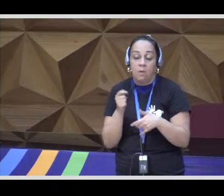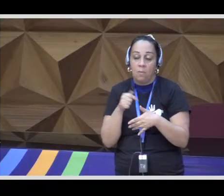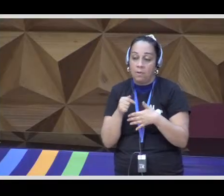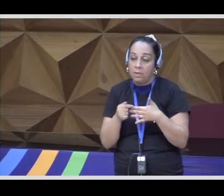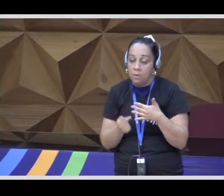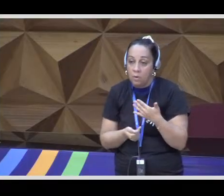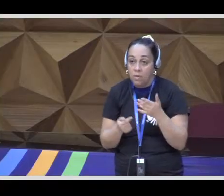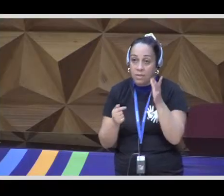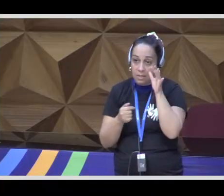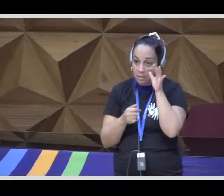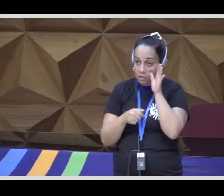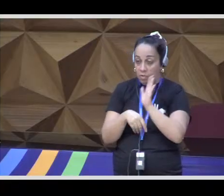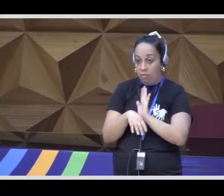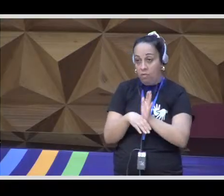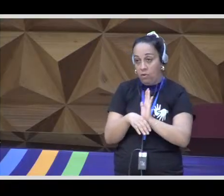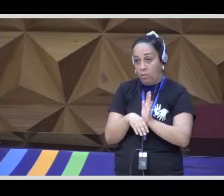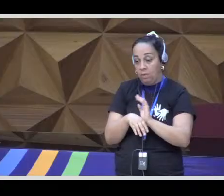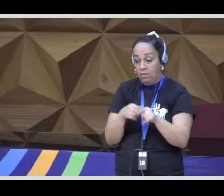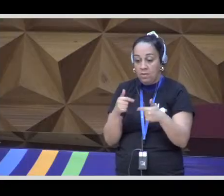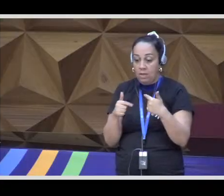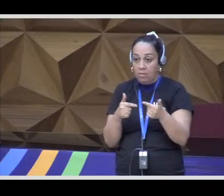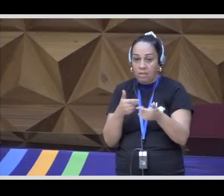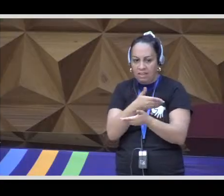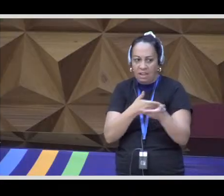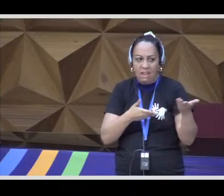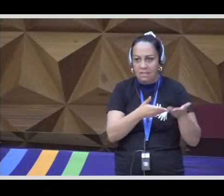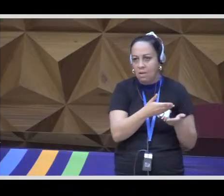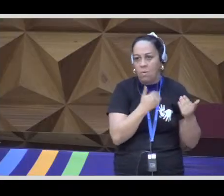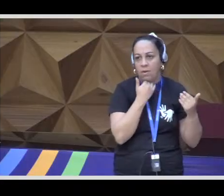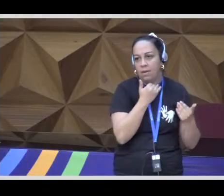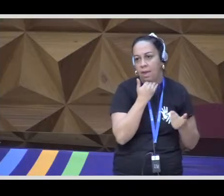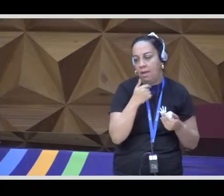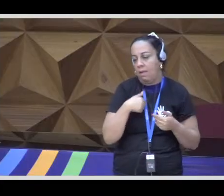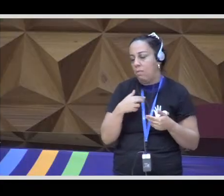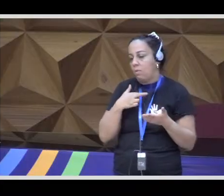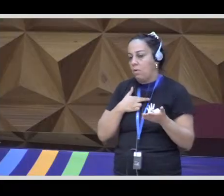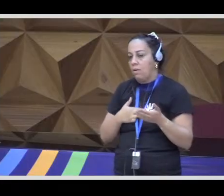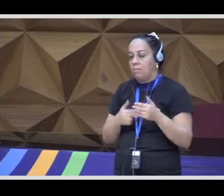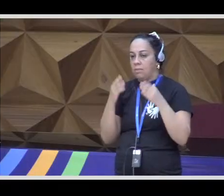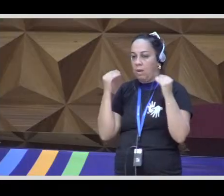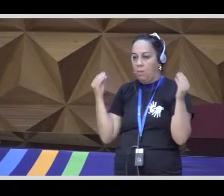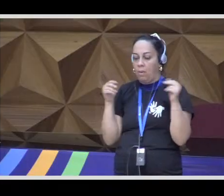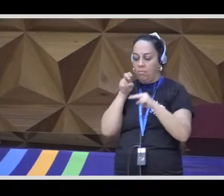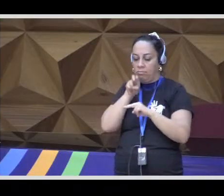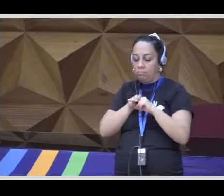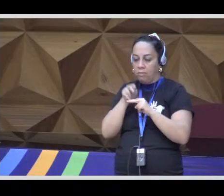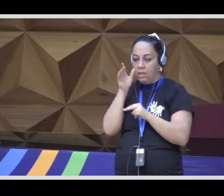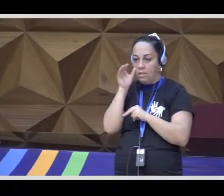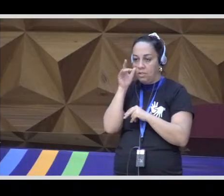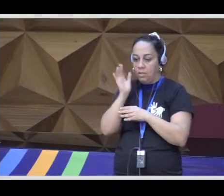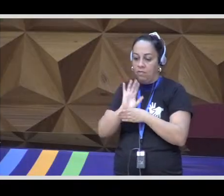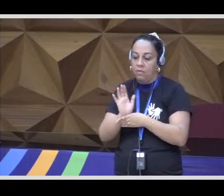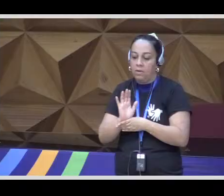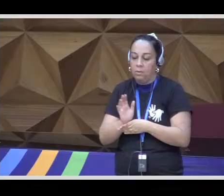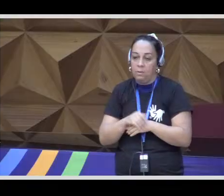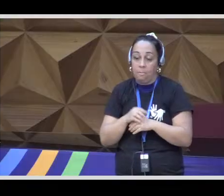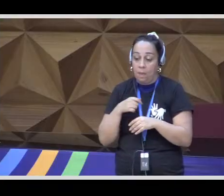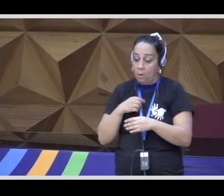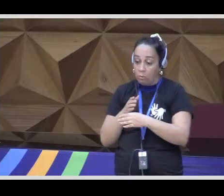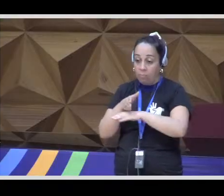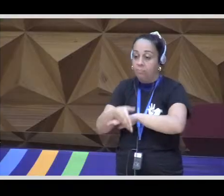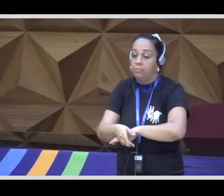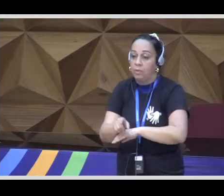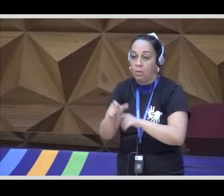have many interactions to do, and I can just be laying back and watching that movie. I'm not really intruding into anyone else's space. But if I've got